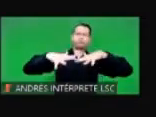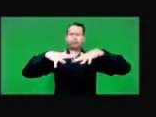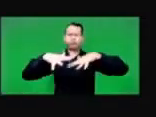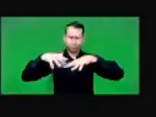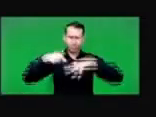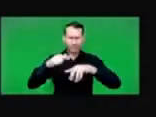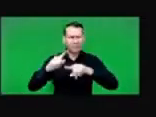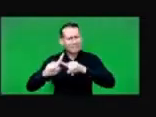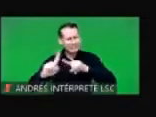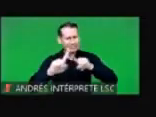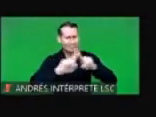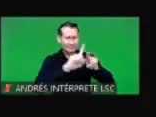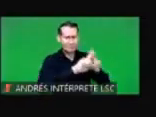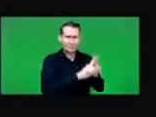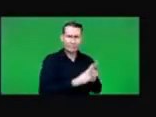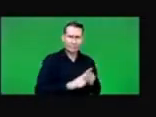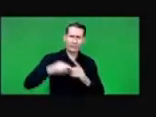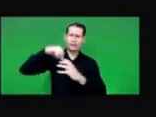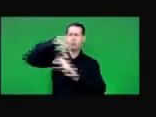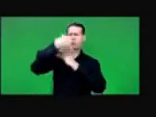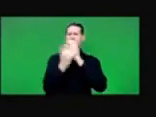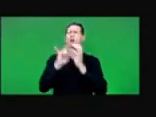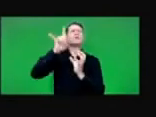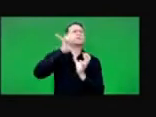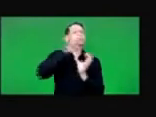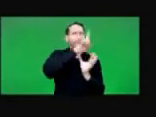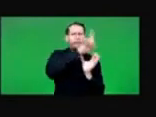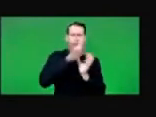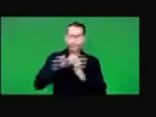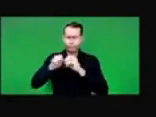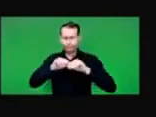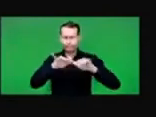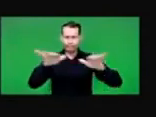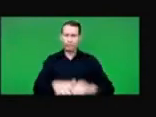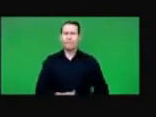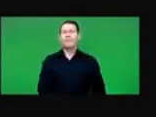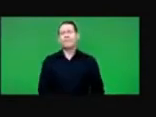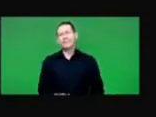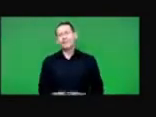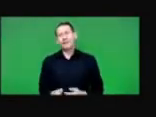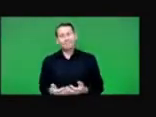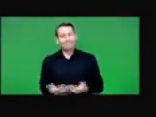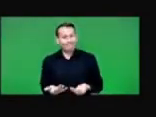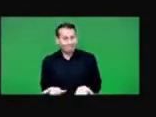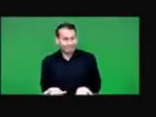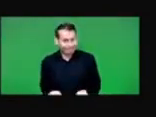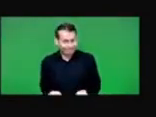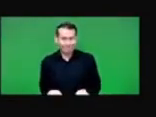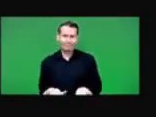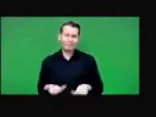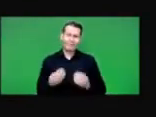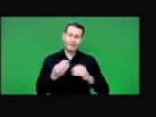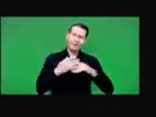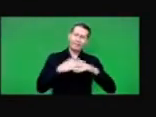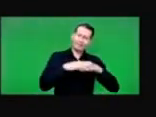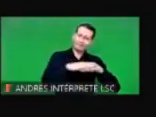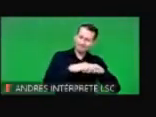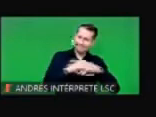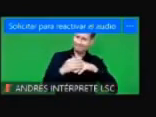have terrestrial stations as well. And it is that mix of users and lines of